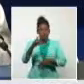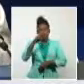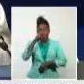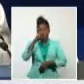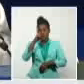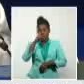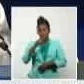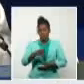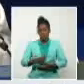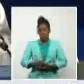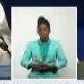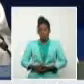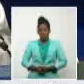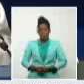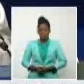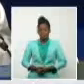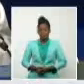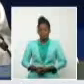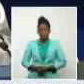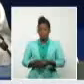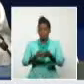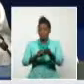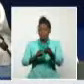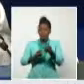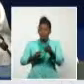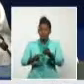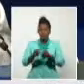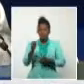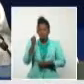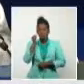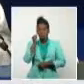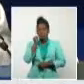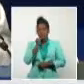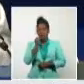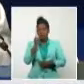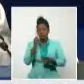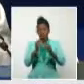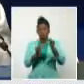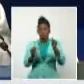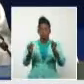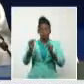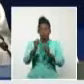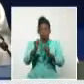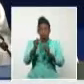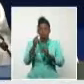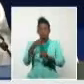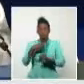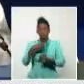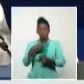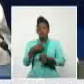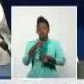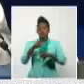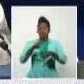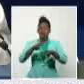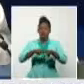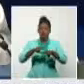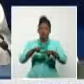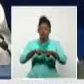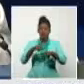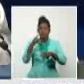followed by 2 reported in the group of 60 years and above. They total 8 of the